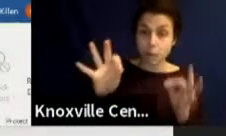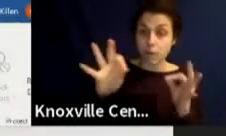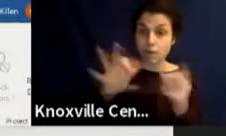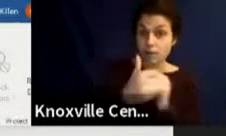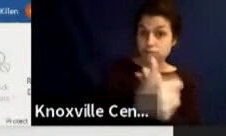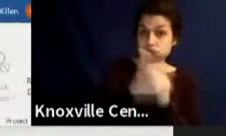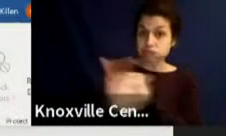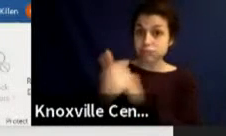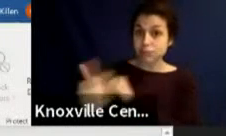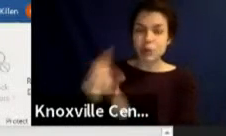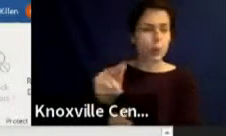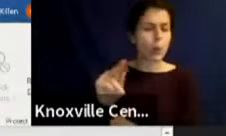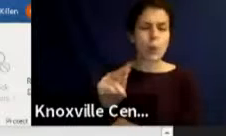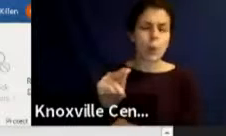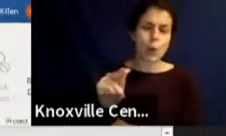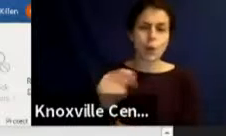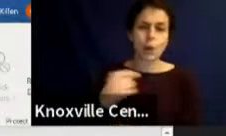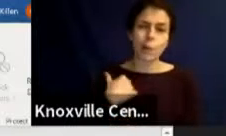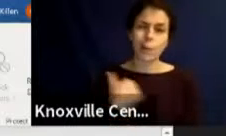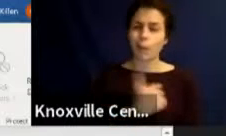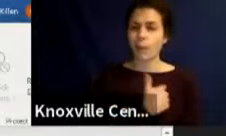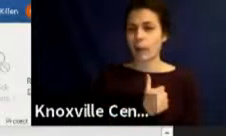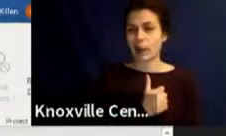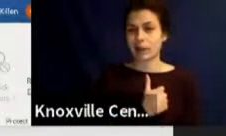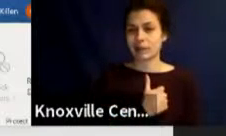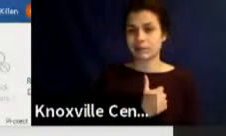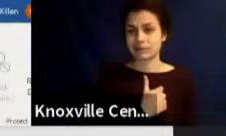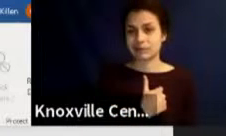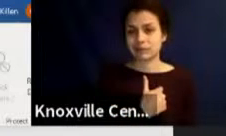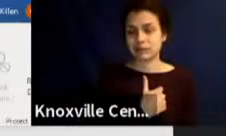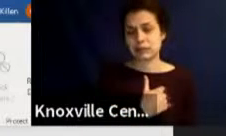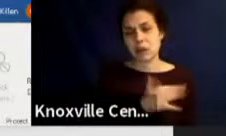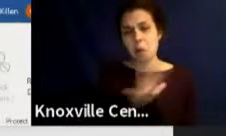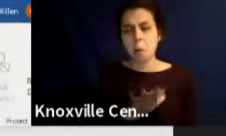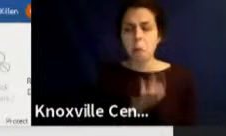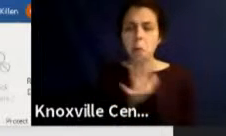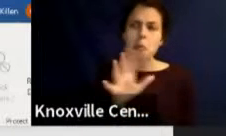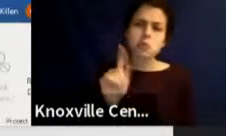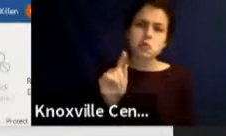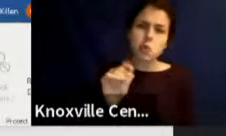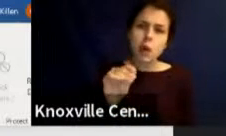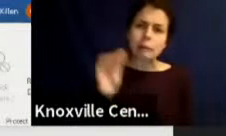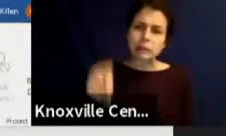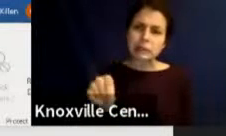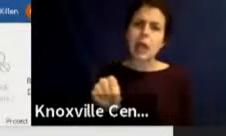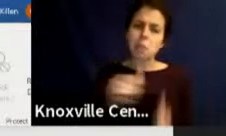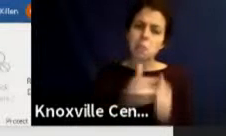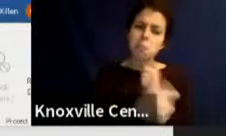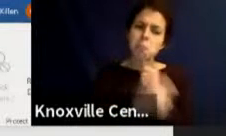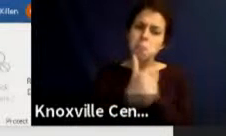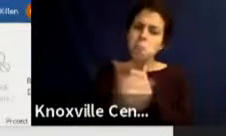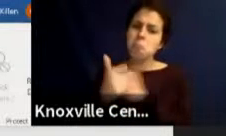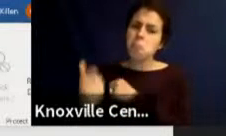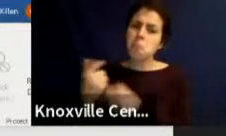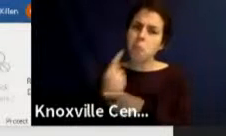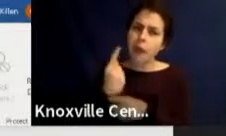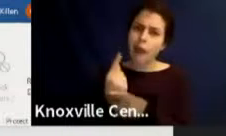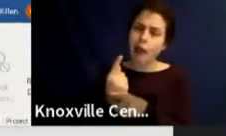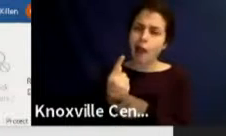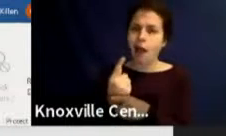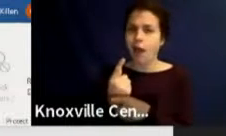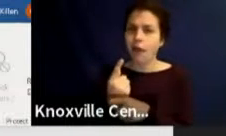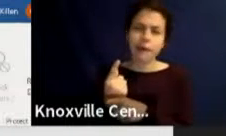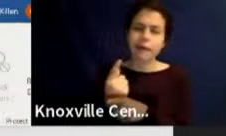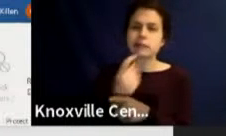maybe 1/5 to be totally apart, social distancing. So I don't know, maybe, I know that's how